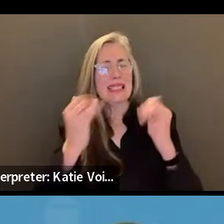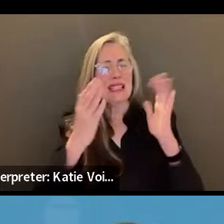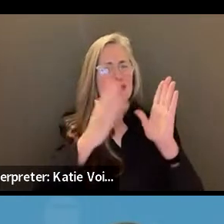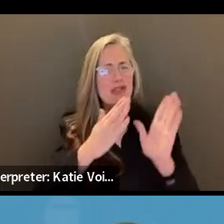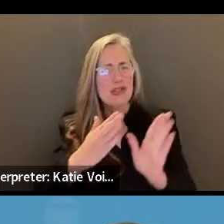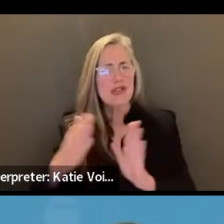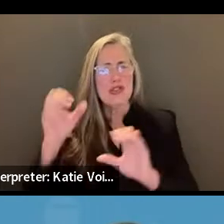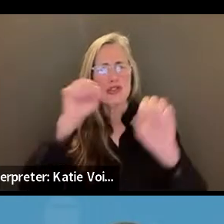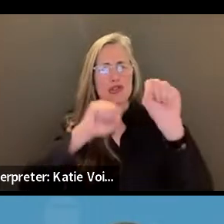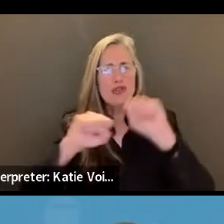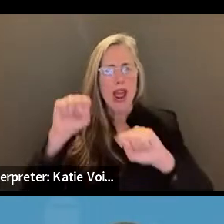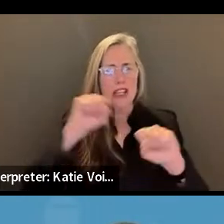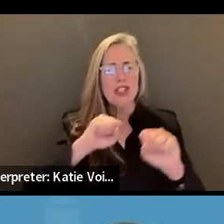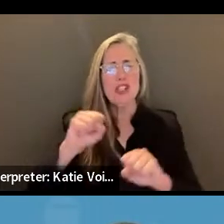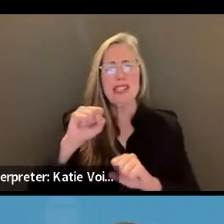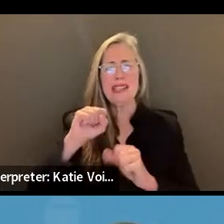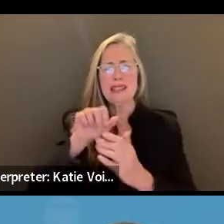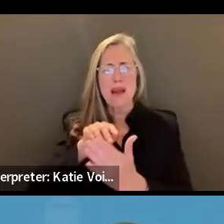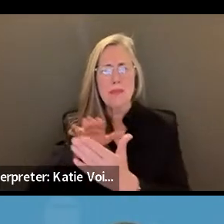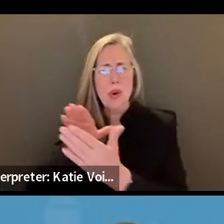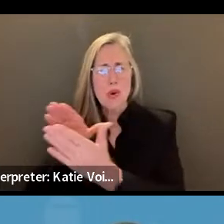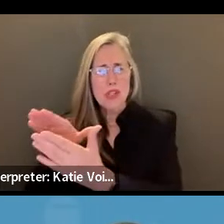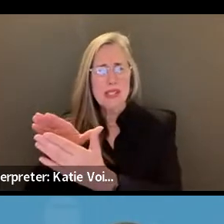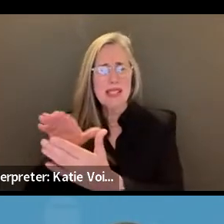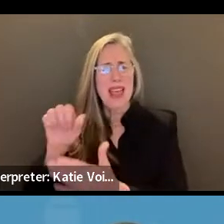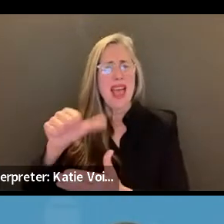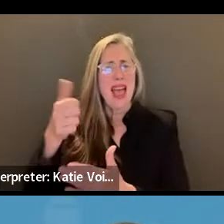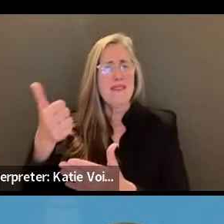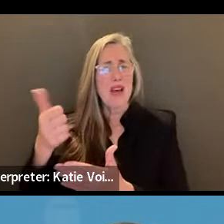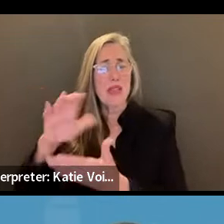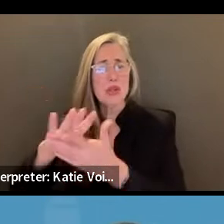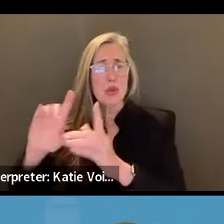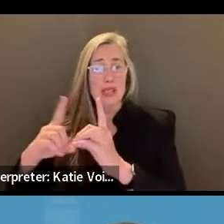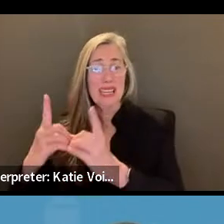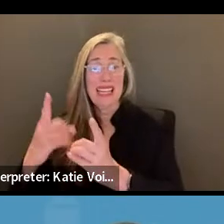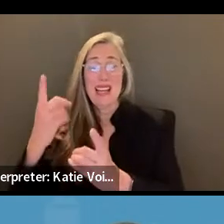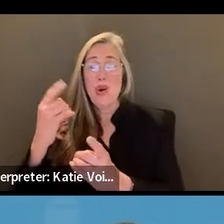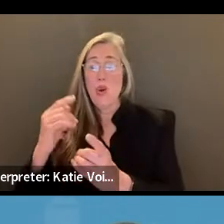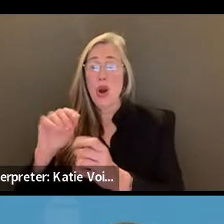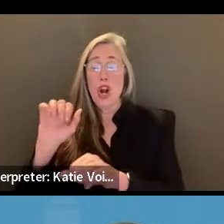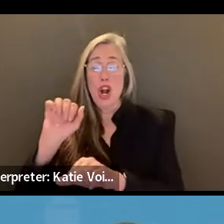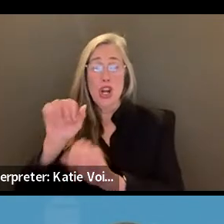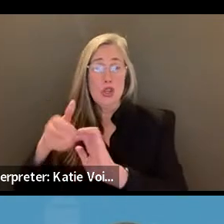to partner with our labor partners when we come across someone who is unwilling to